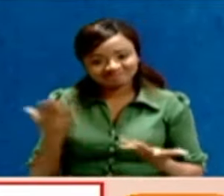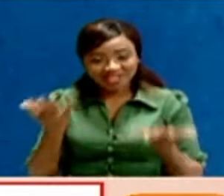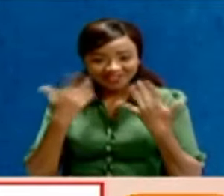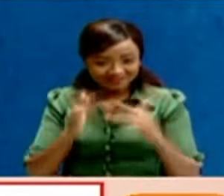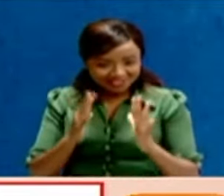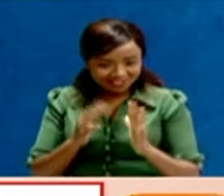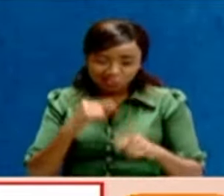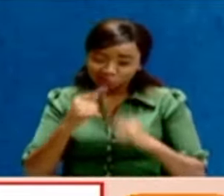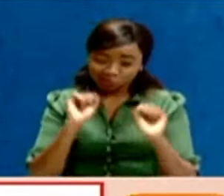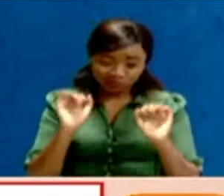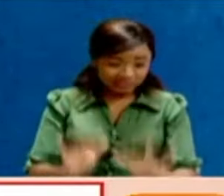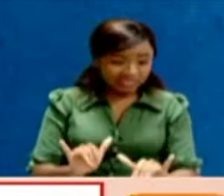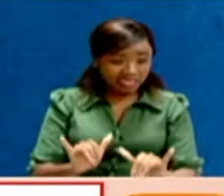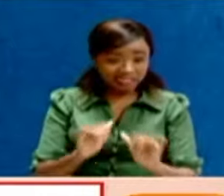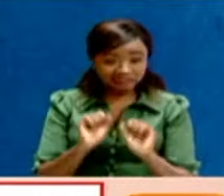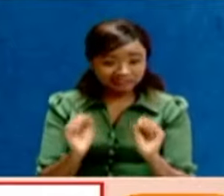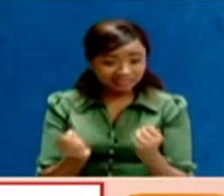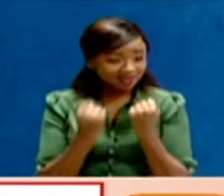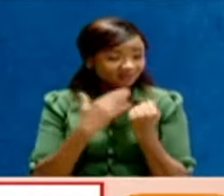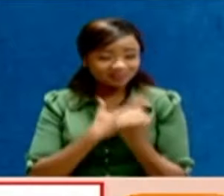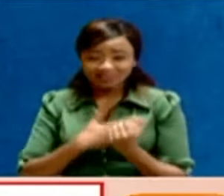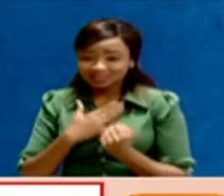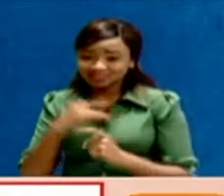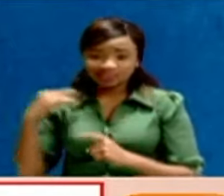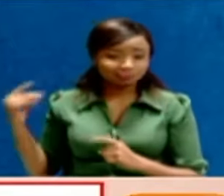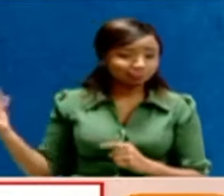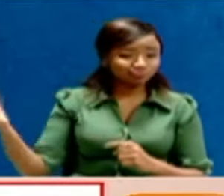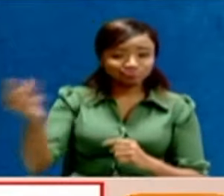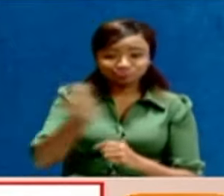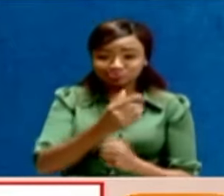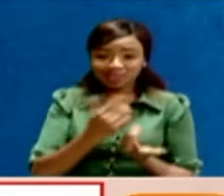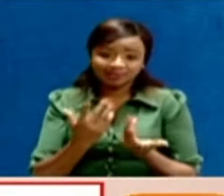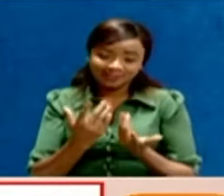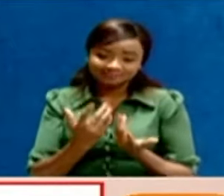wrap up, stay safe wherever you are, whichever part of the country or the world you're watching